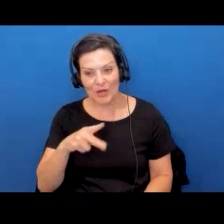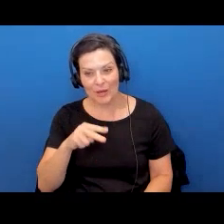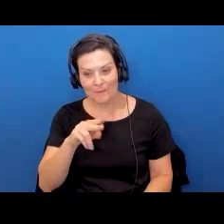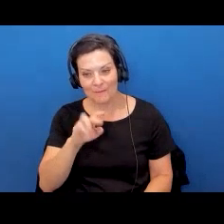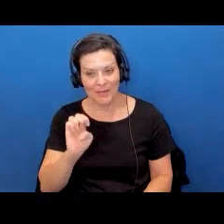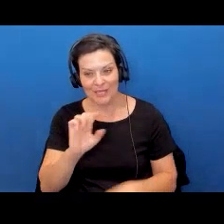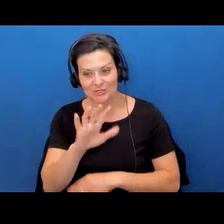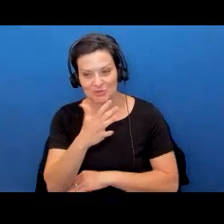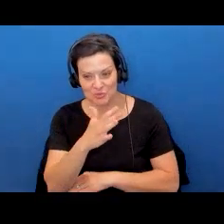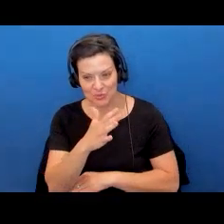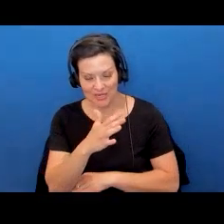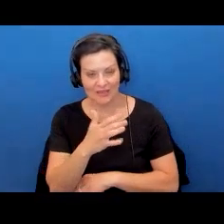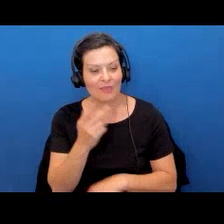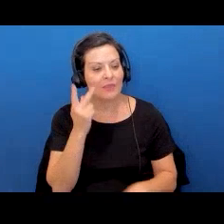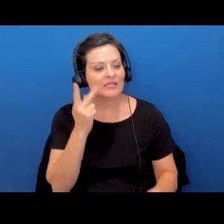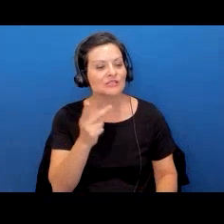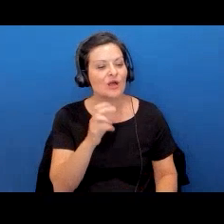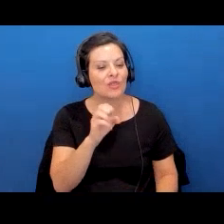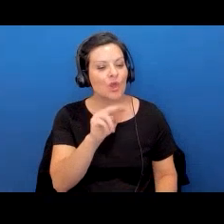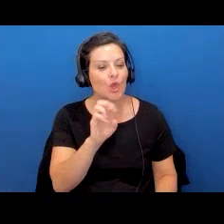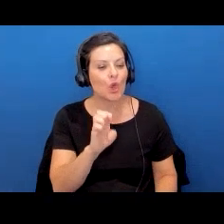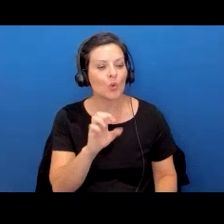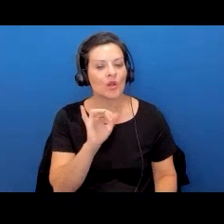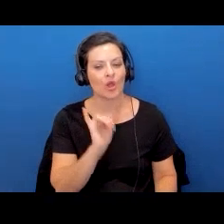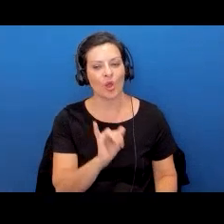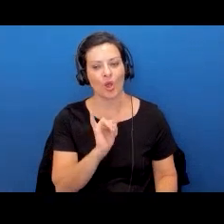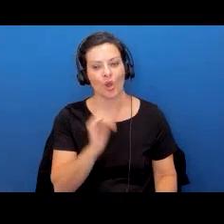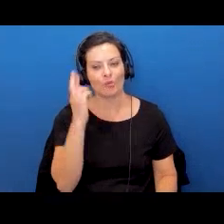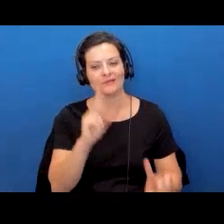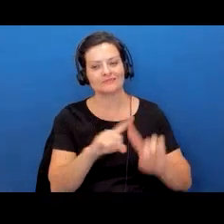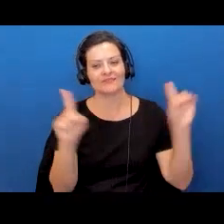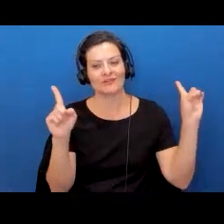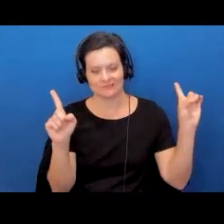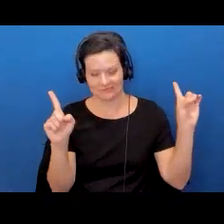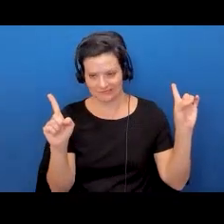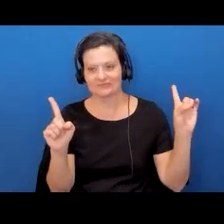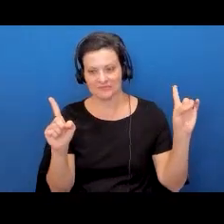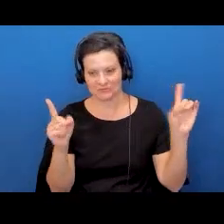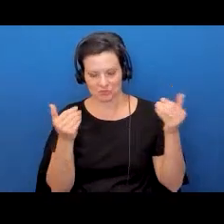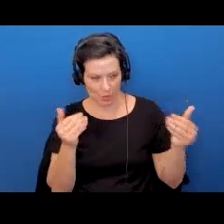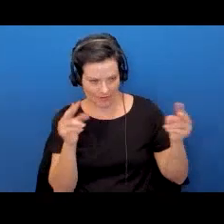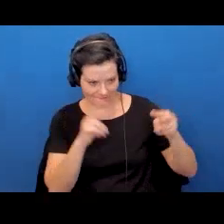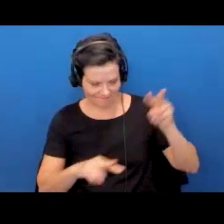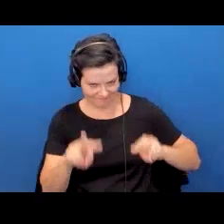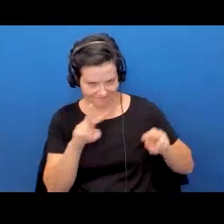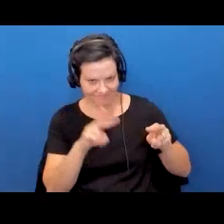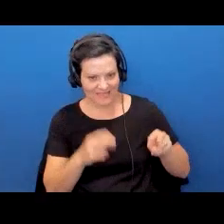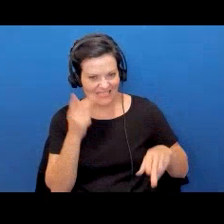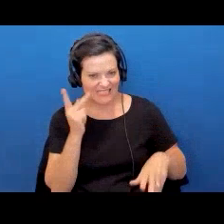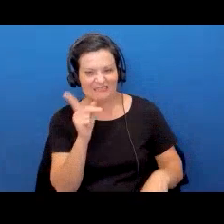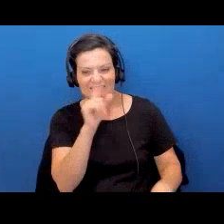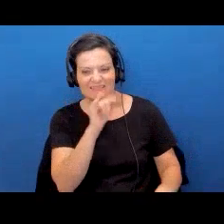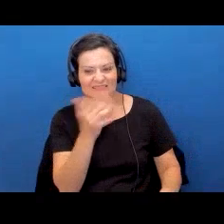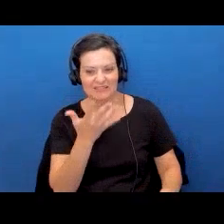tree because they found the cones on it. So that's a good one to keep an eye on for cones if you want to see what they look